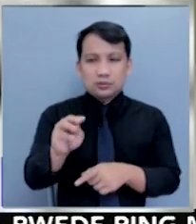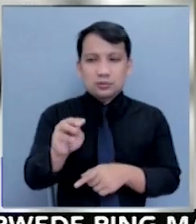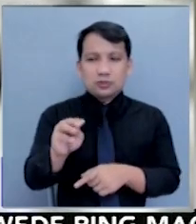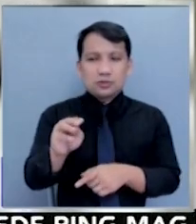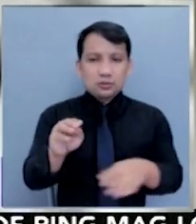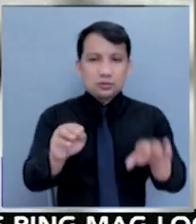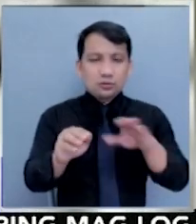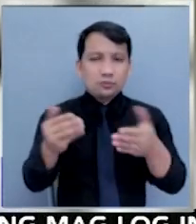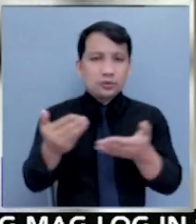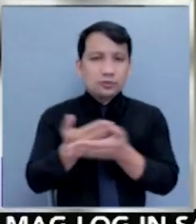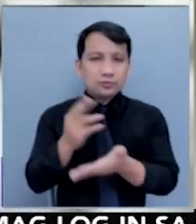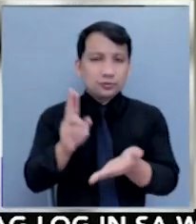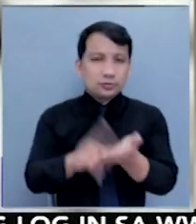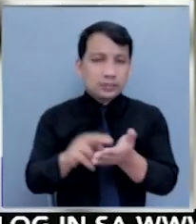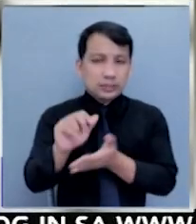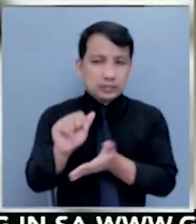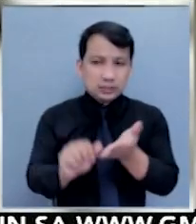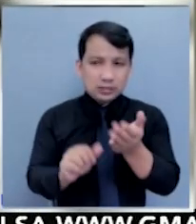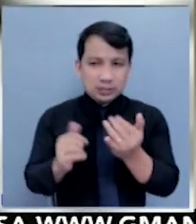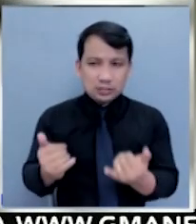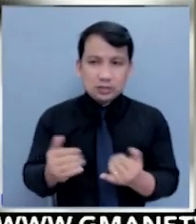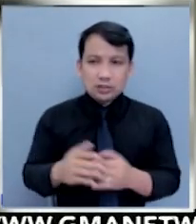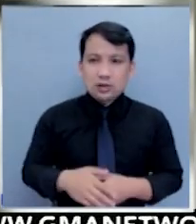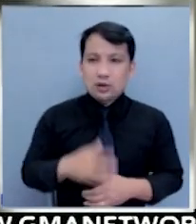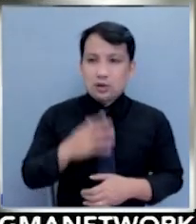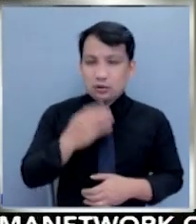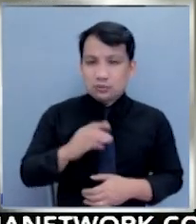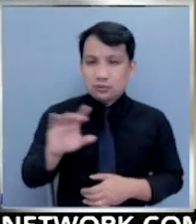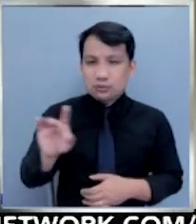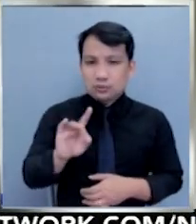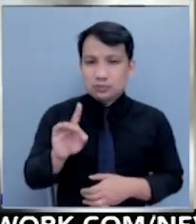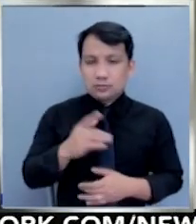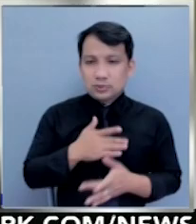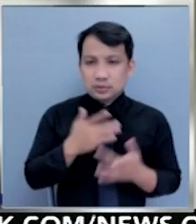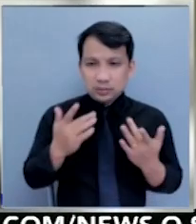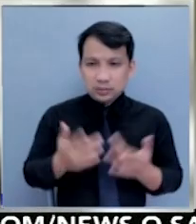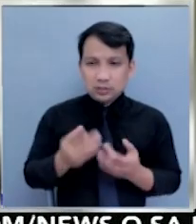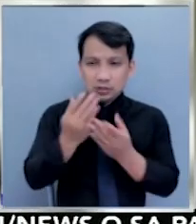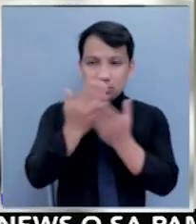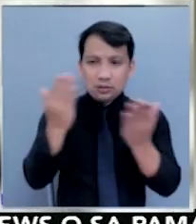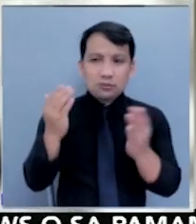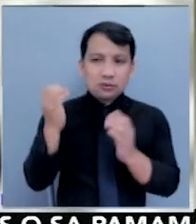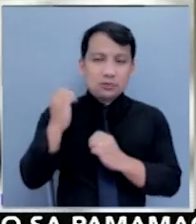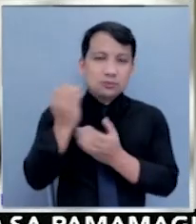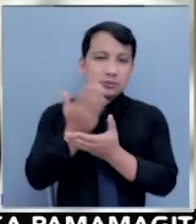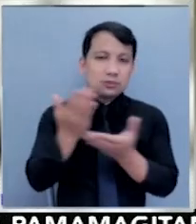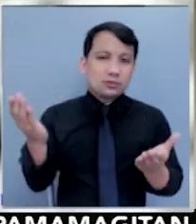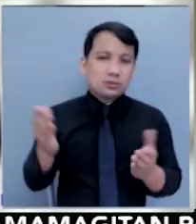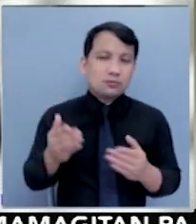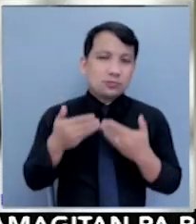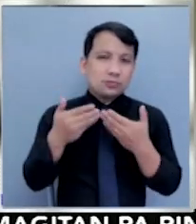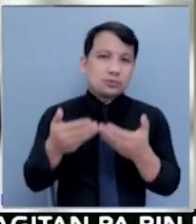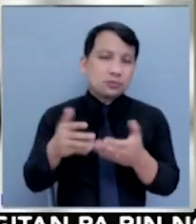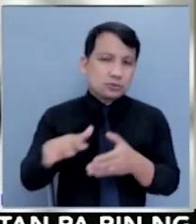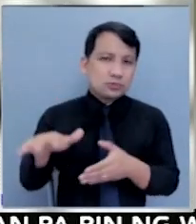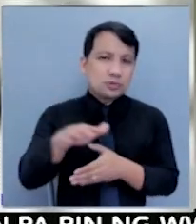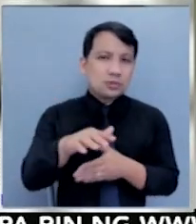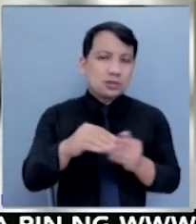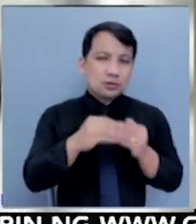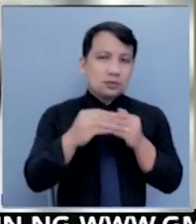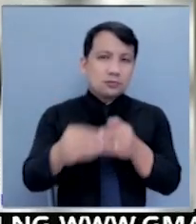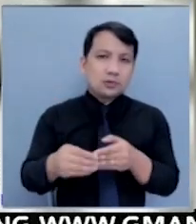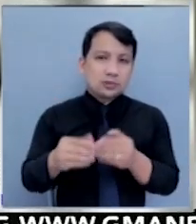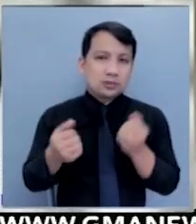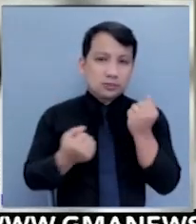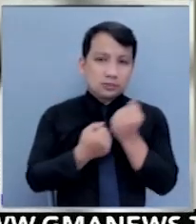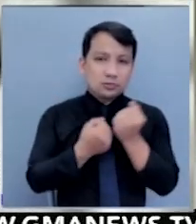signed artists for choosing to be a Kapuso. Asahan nyo ang patuloy naming paggabay at suporta sa